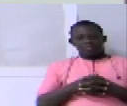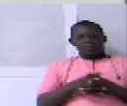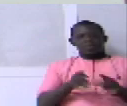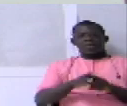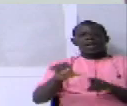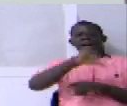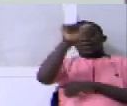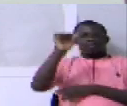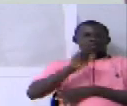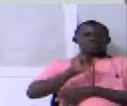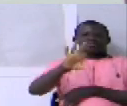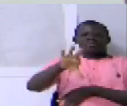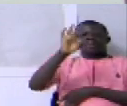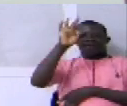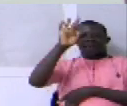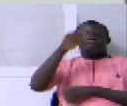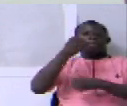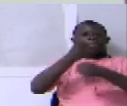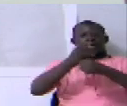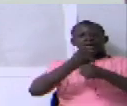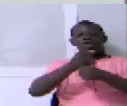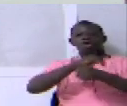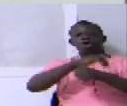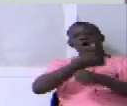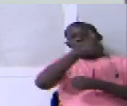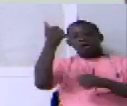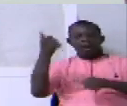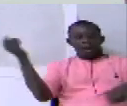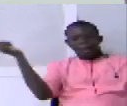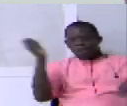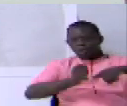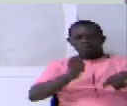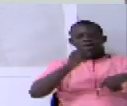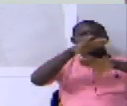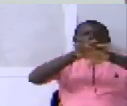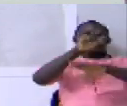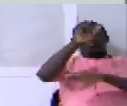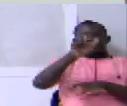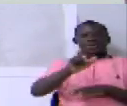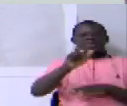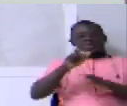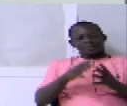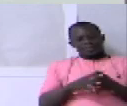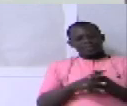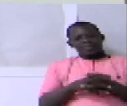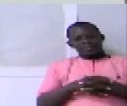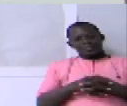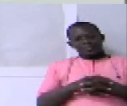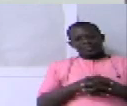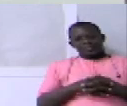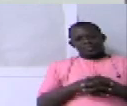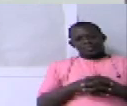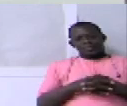and he decides to immediately mete out some form of punishment on the person.